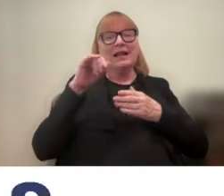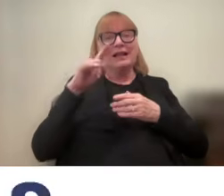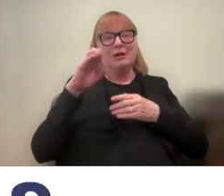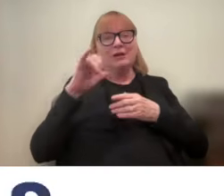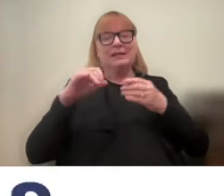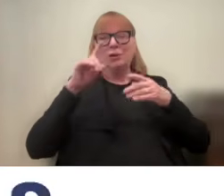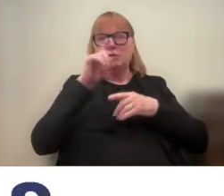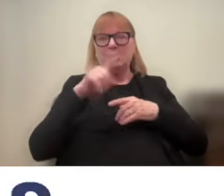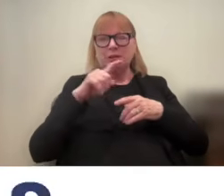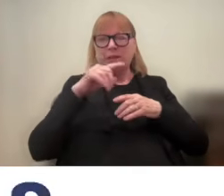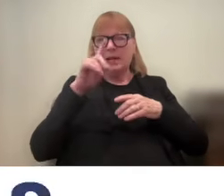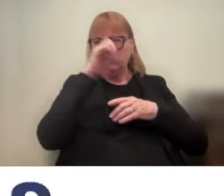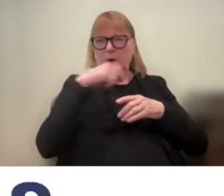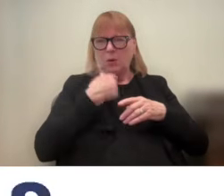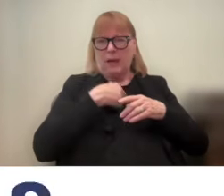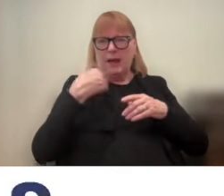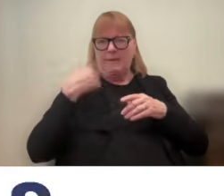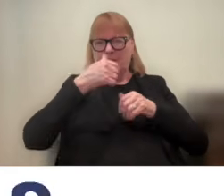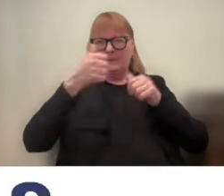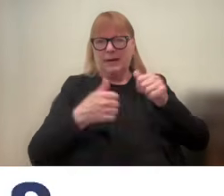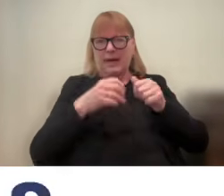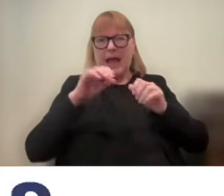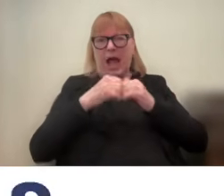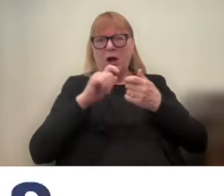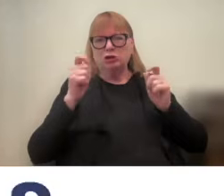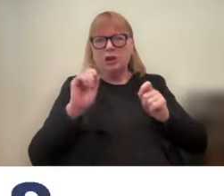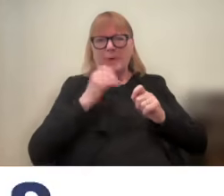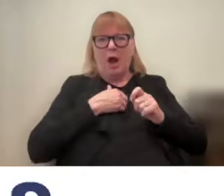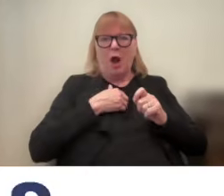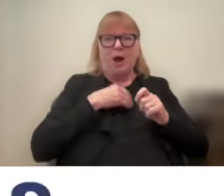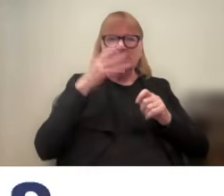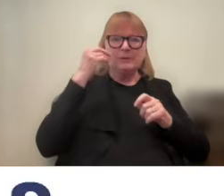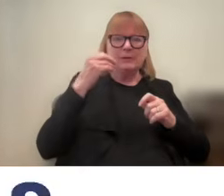that we use, and understanding how they shape our experiences.